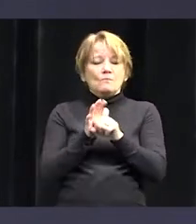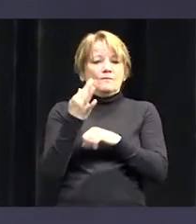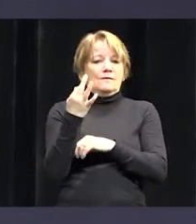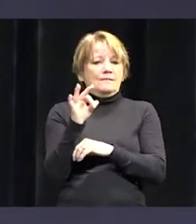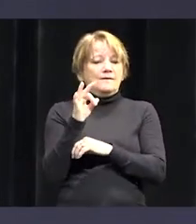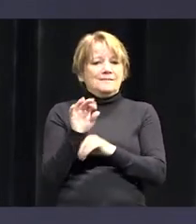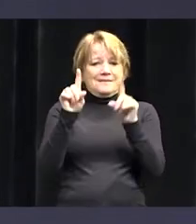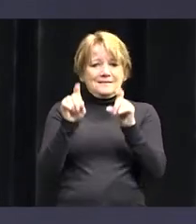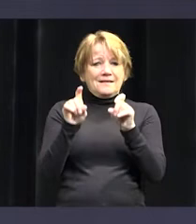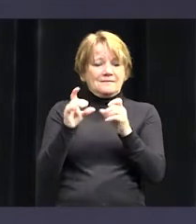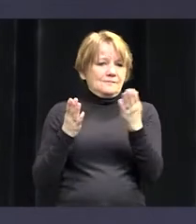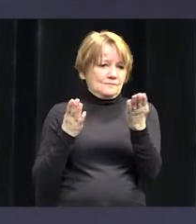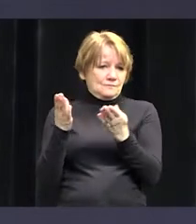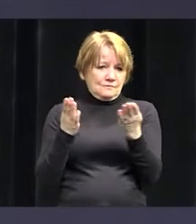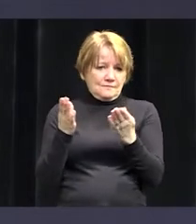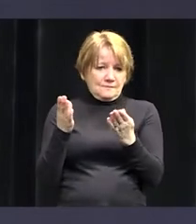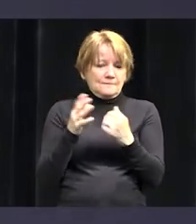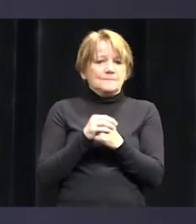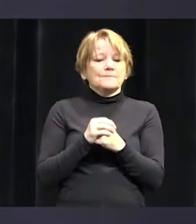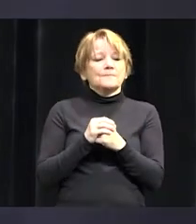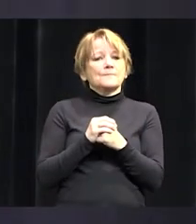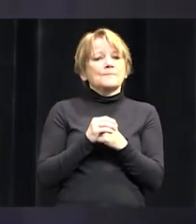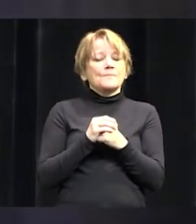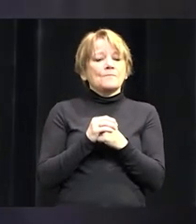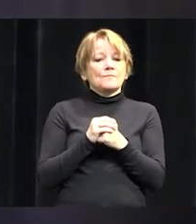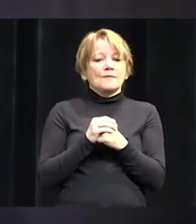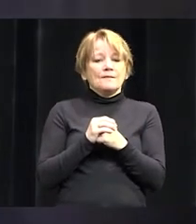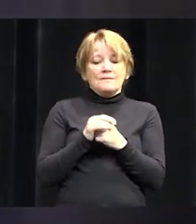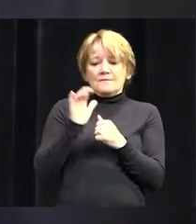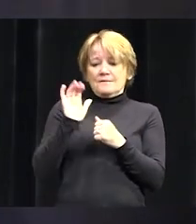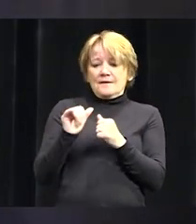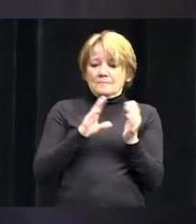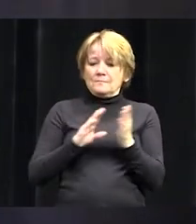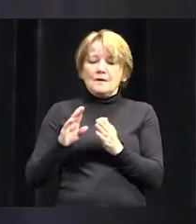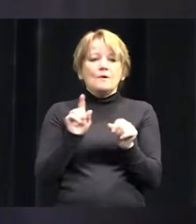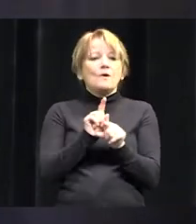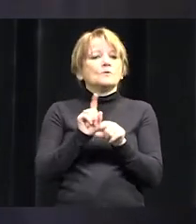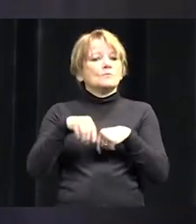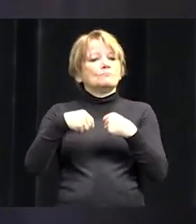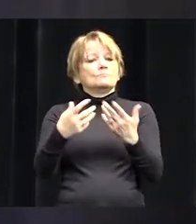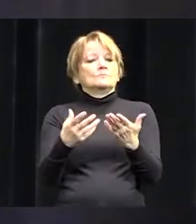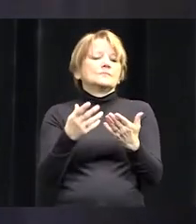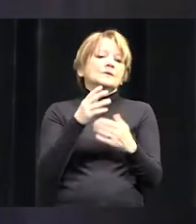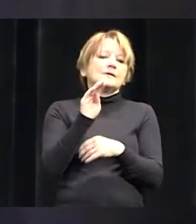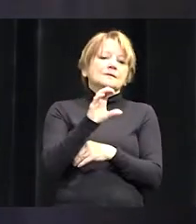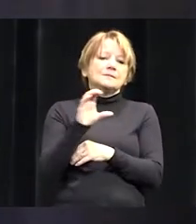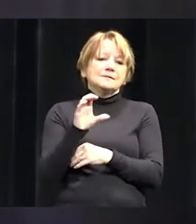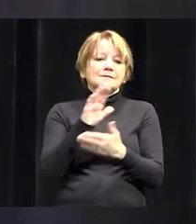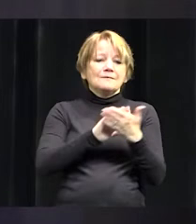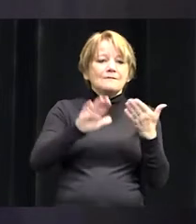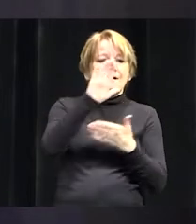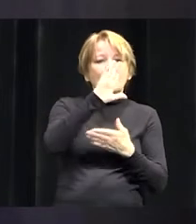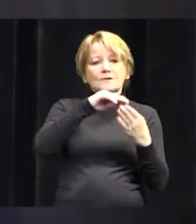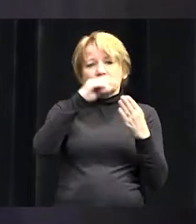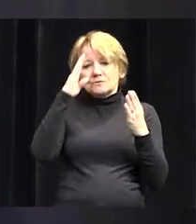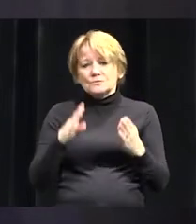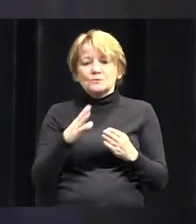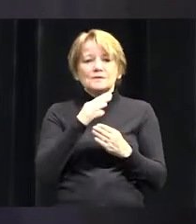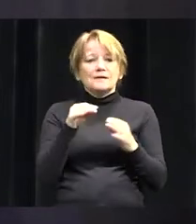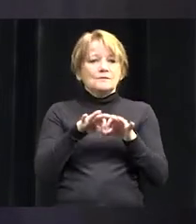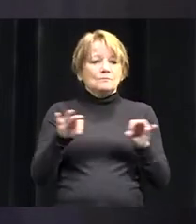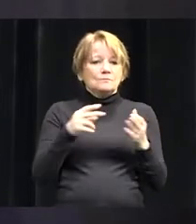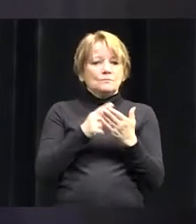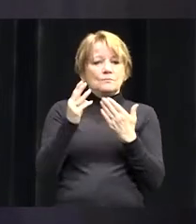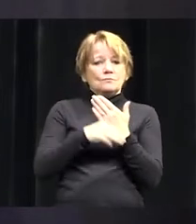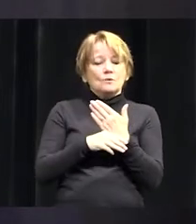covit 19 testing service the initiative also ensured that the college's students and degree